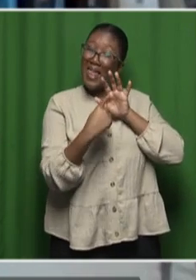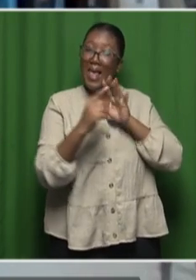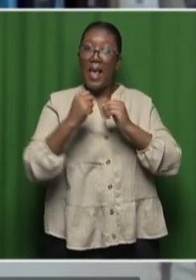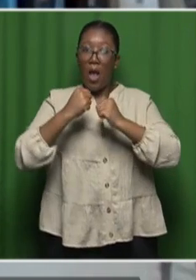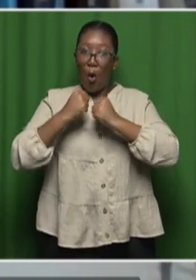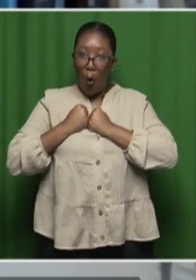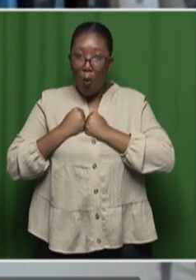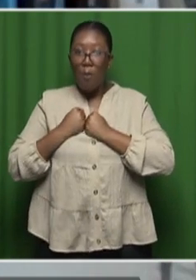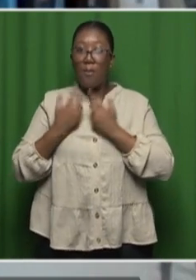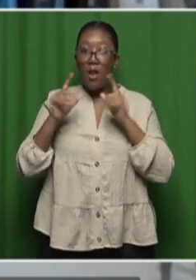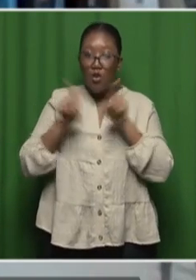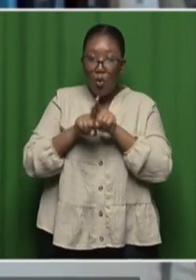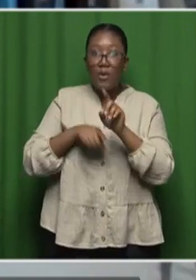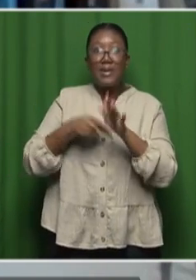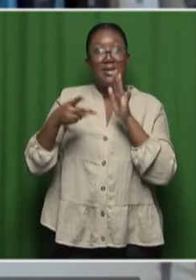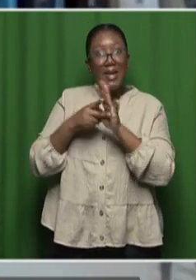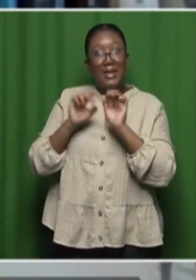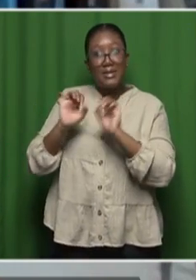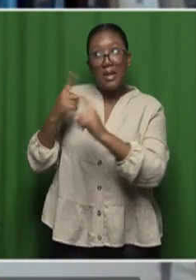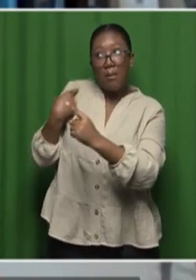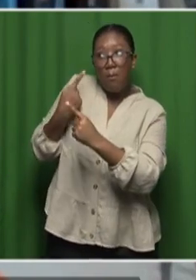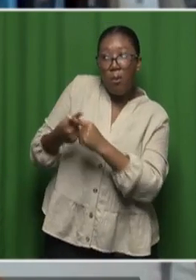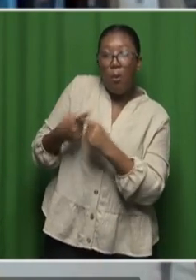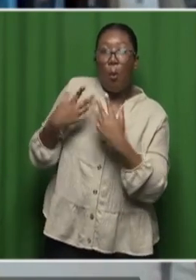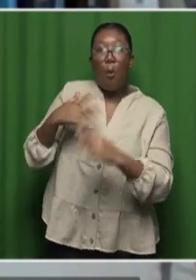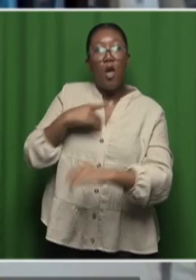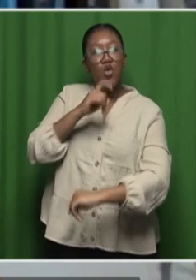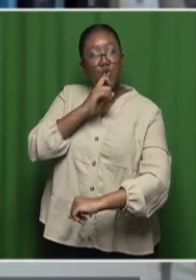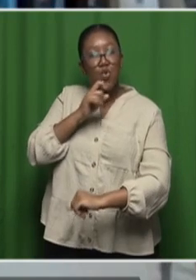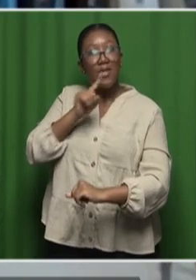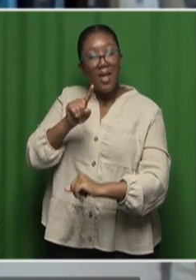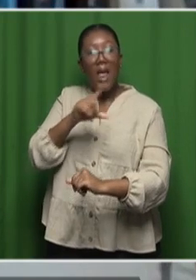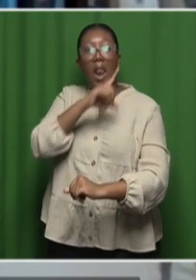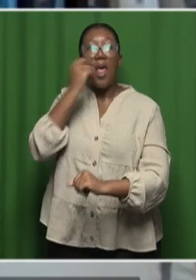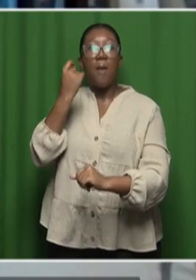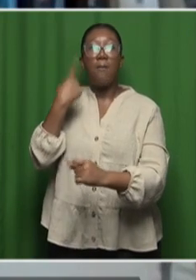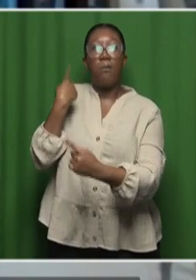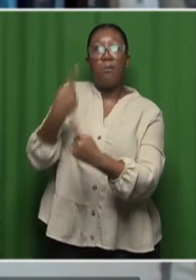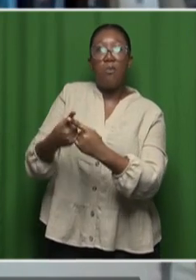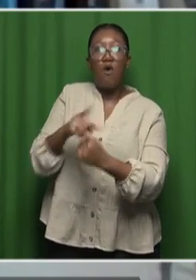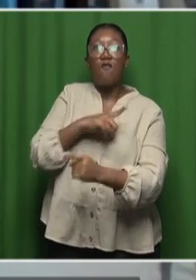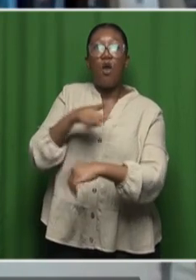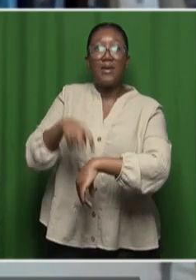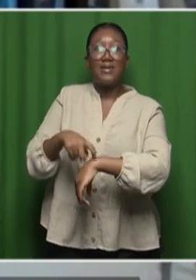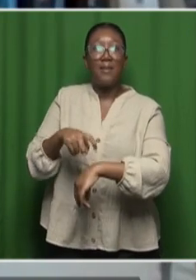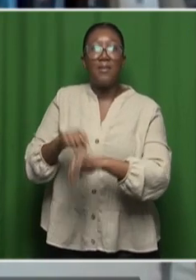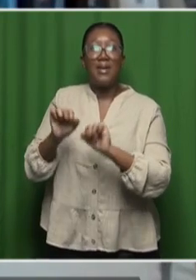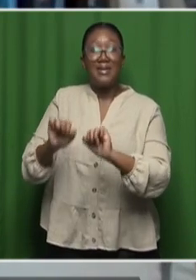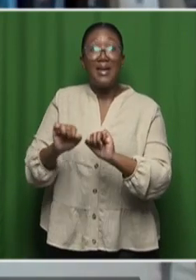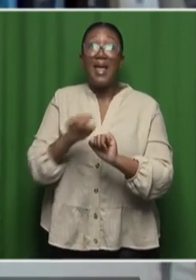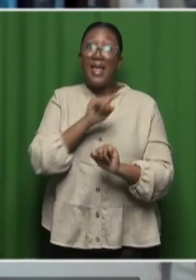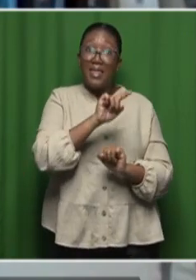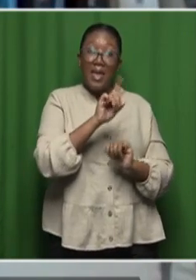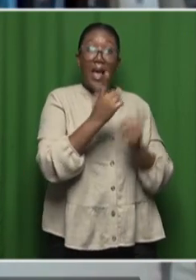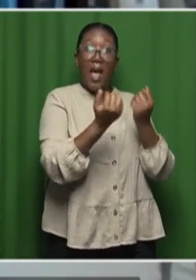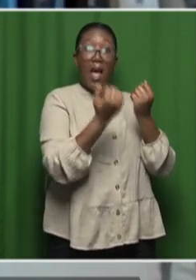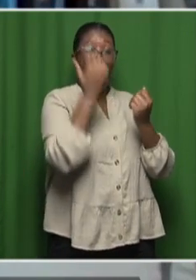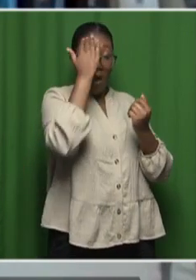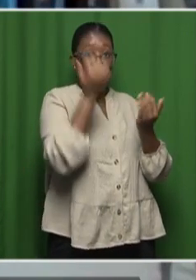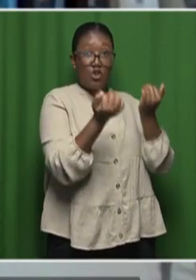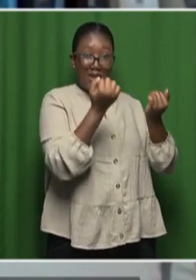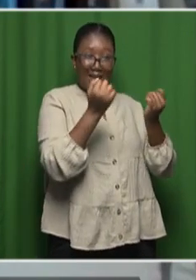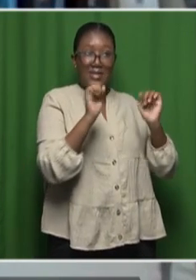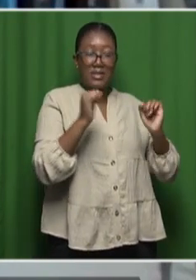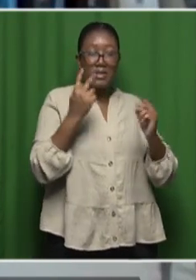they have gained goodwill and a repute in this name, and the reasonable man associates that name with the